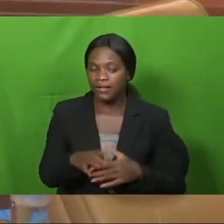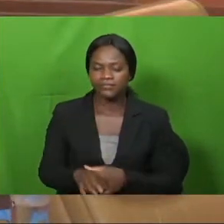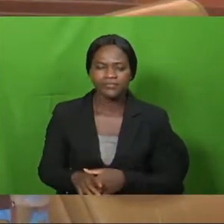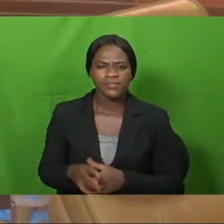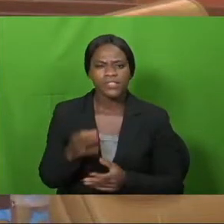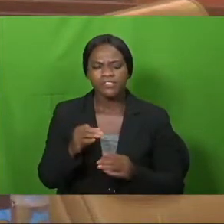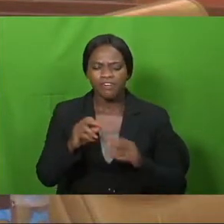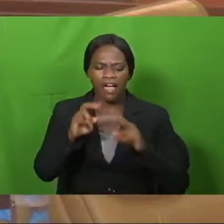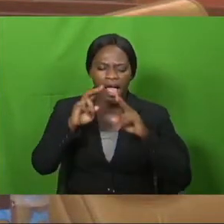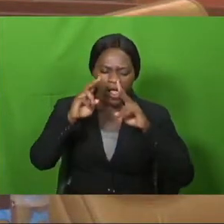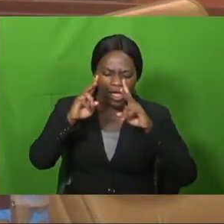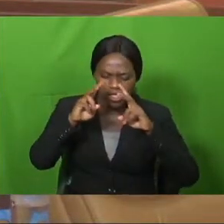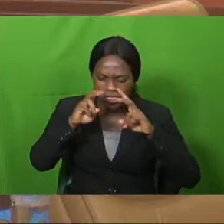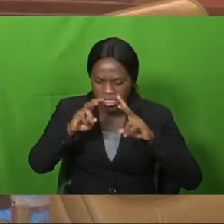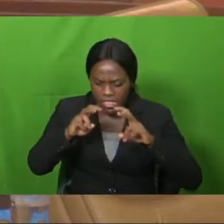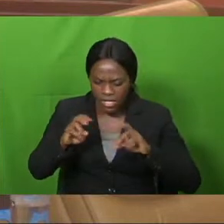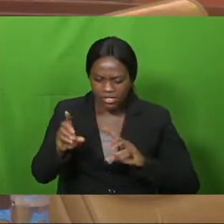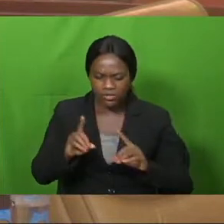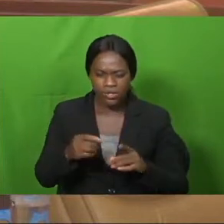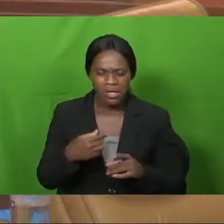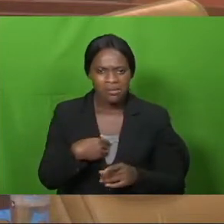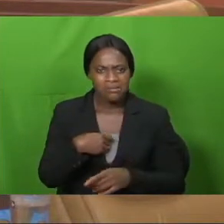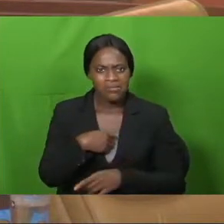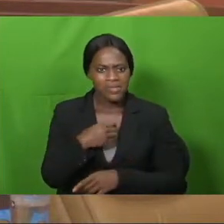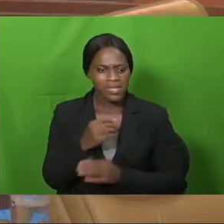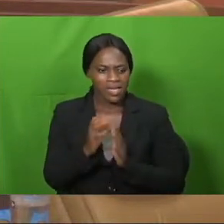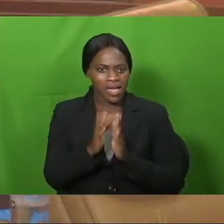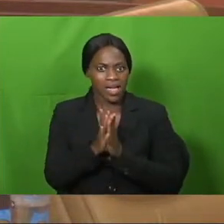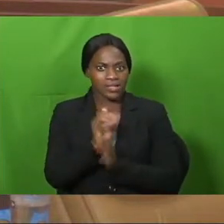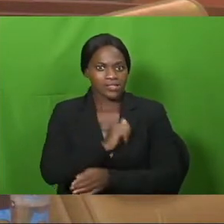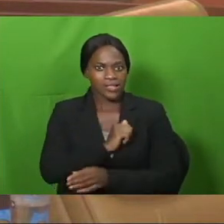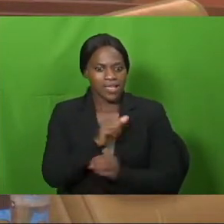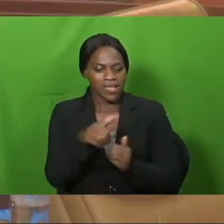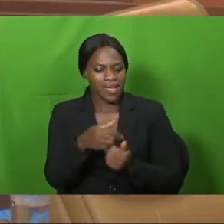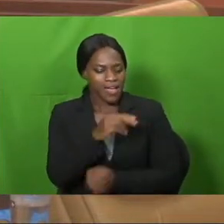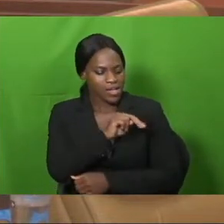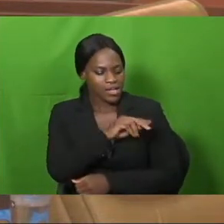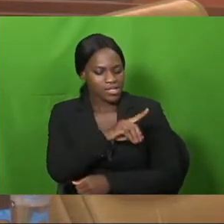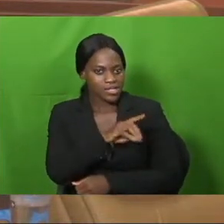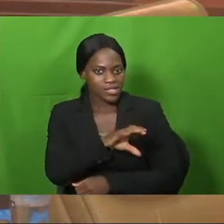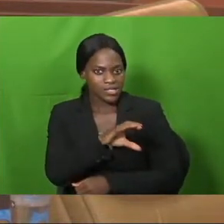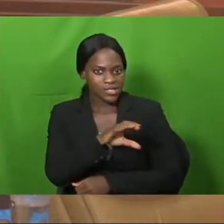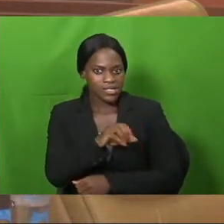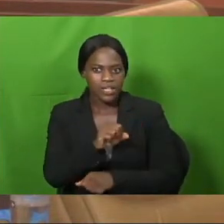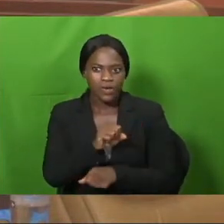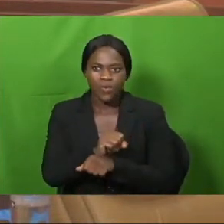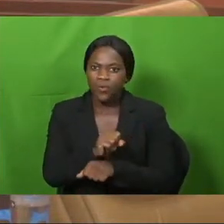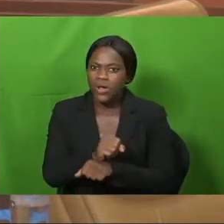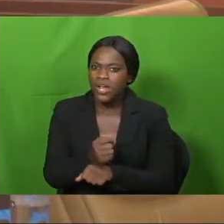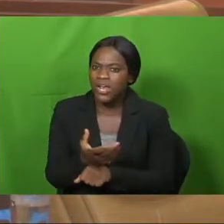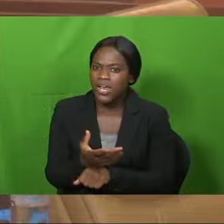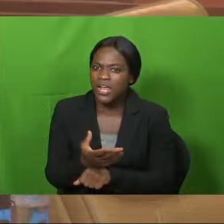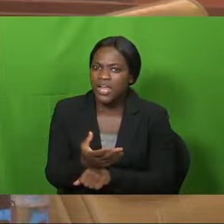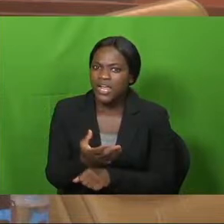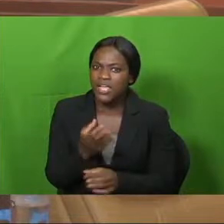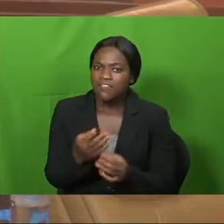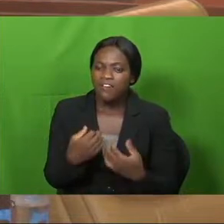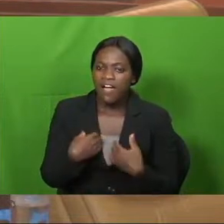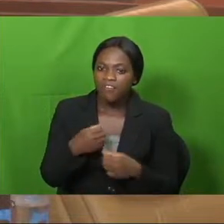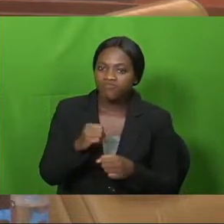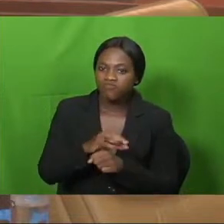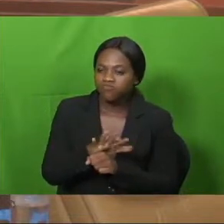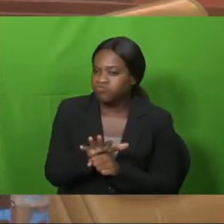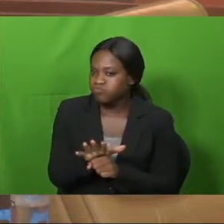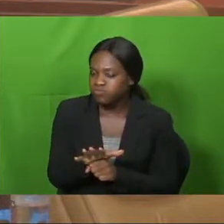situation, I wonder how NDC would have fared if they had the trouble of the COVID together with the